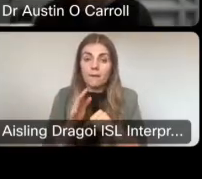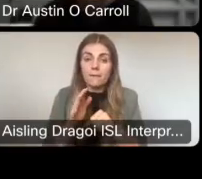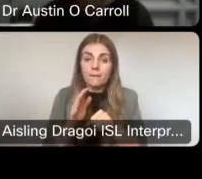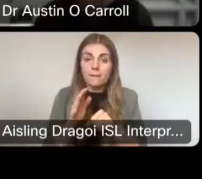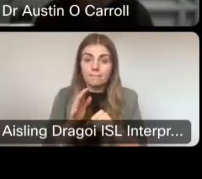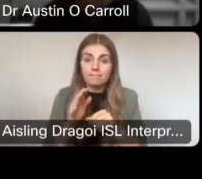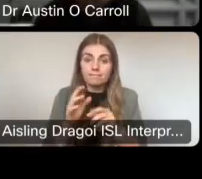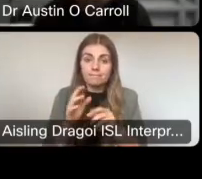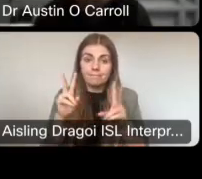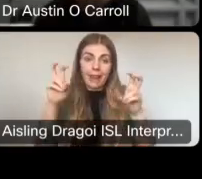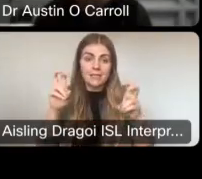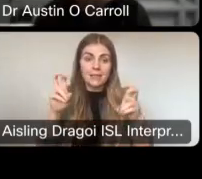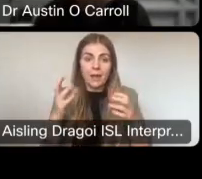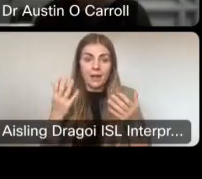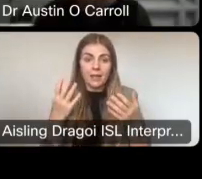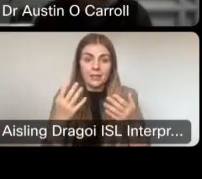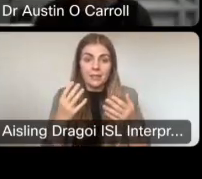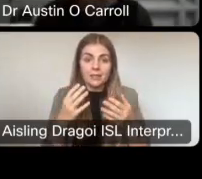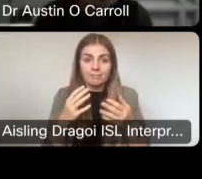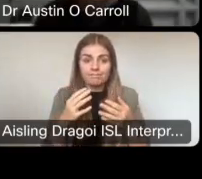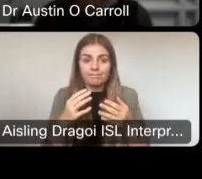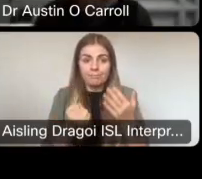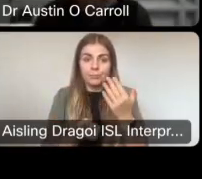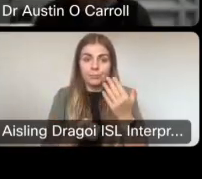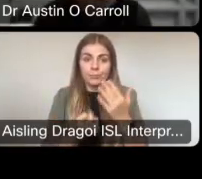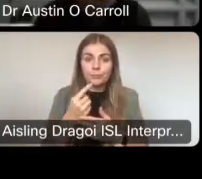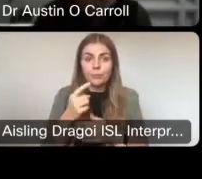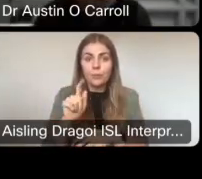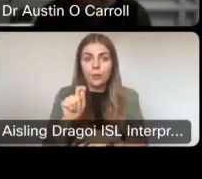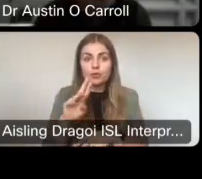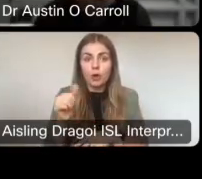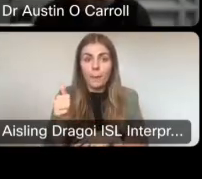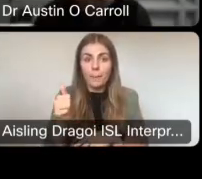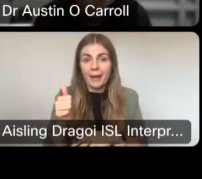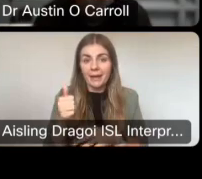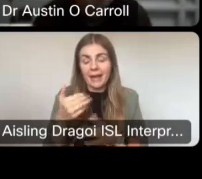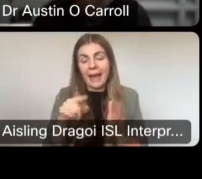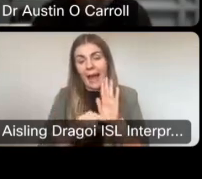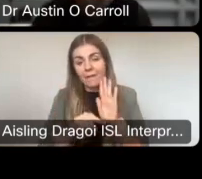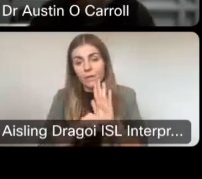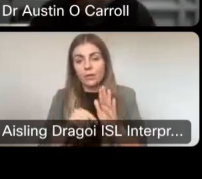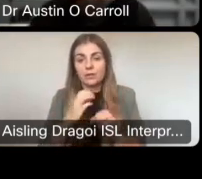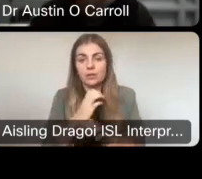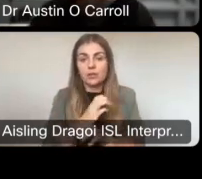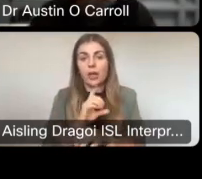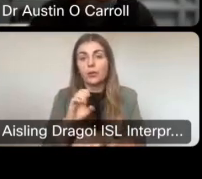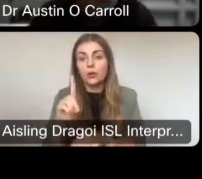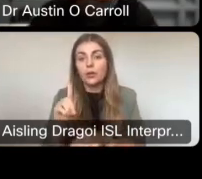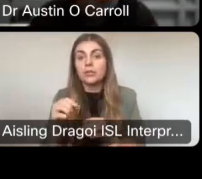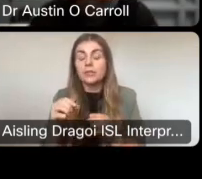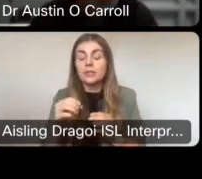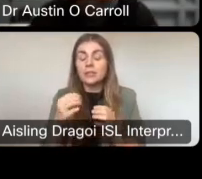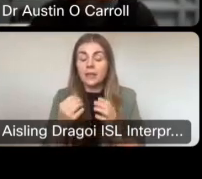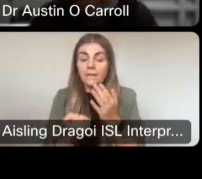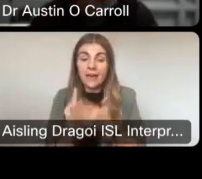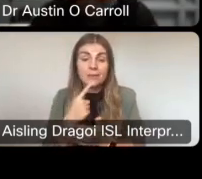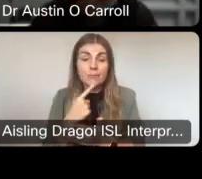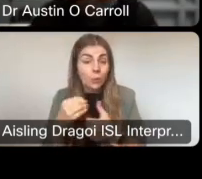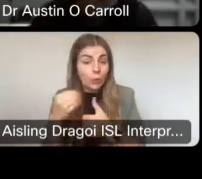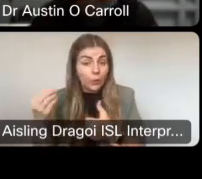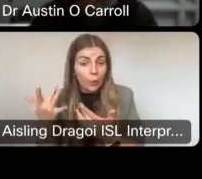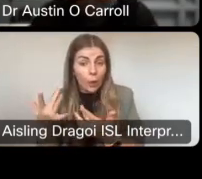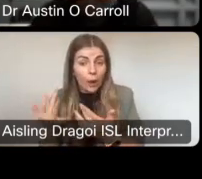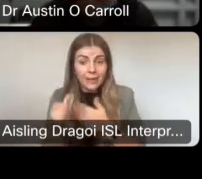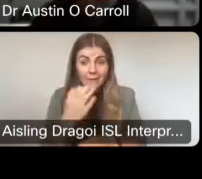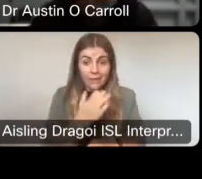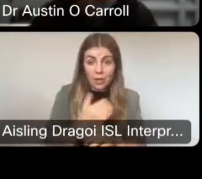These, just to clarify, these are the ones they did, but there's lots more adverse childhood events. So a child who has been separated from a parent because they